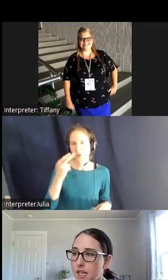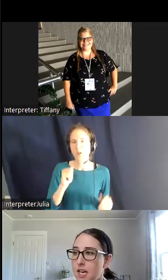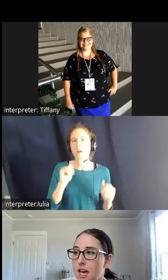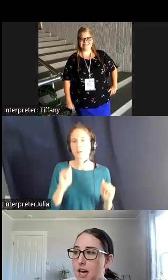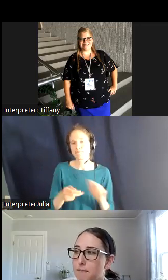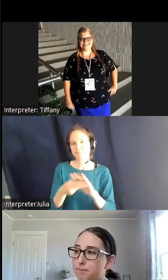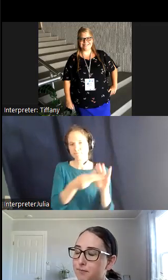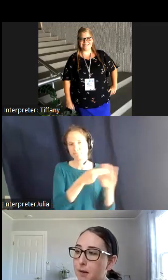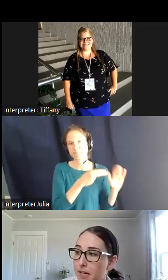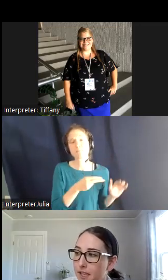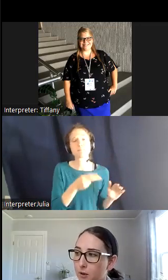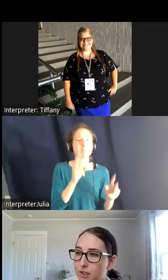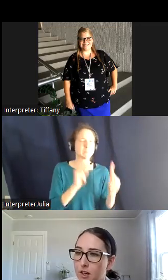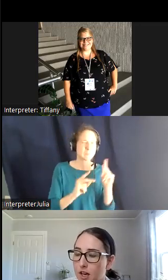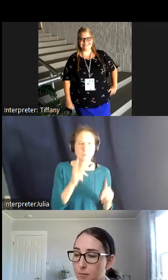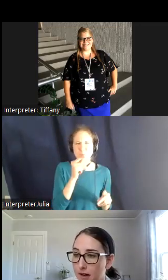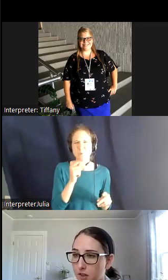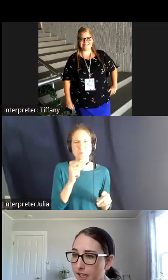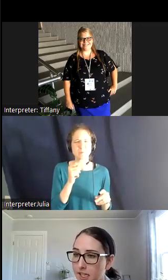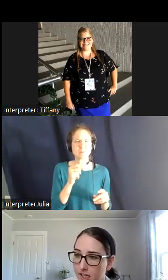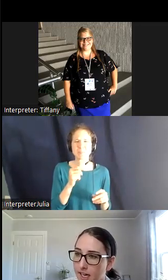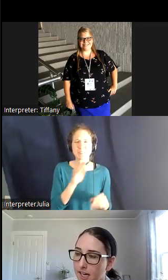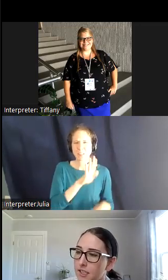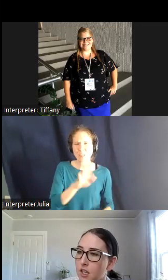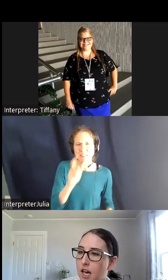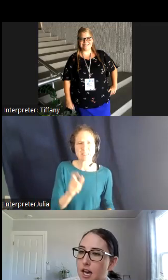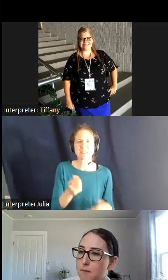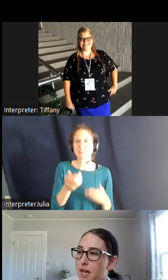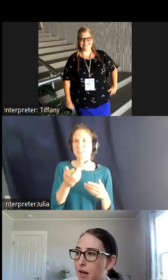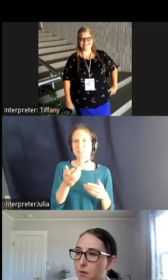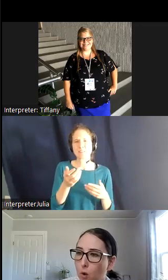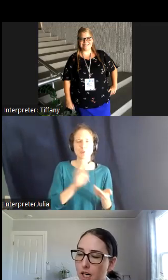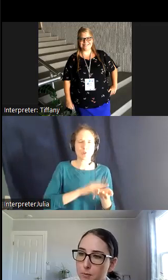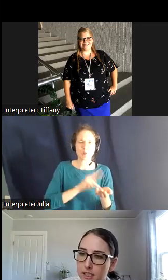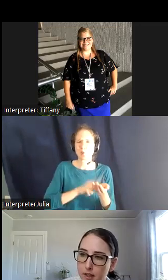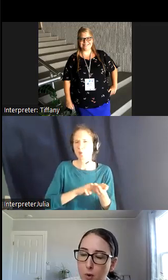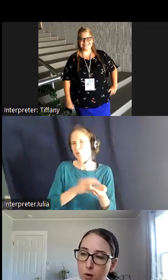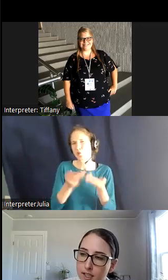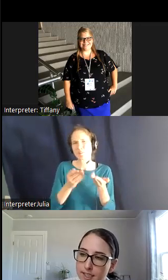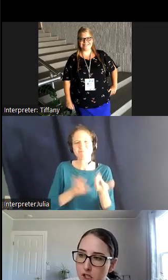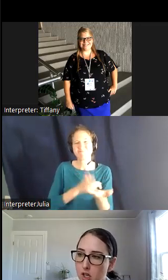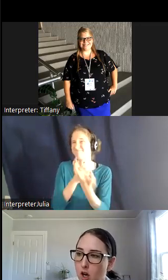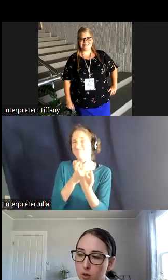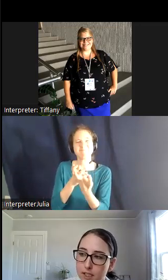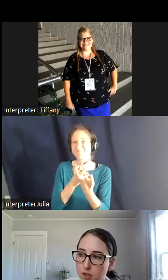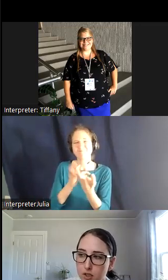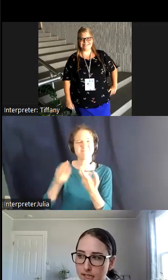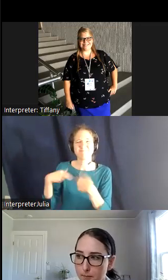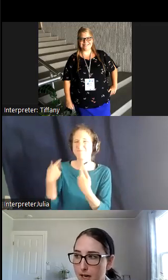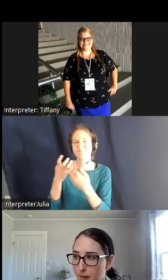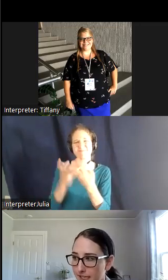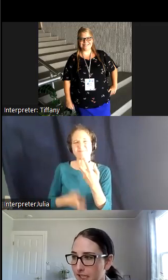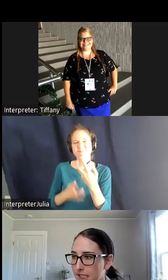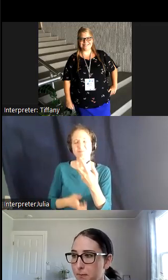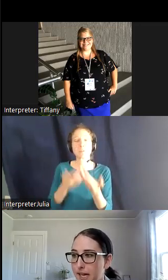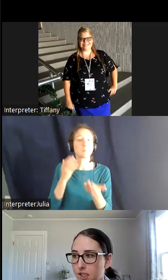underserved that meet those above criteria and might require specific prioritization on a regional or